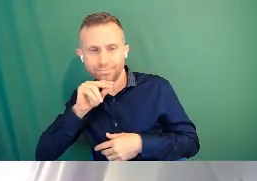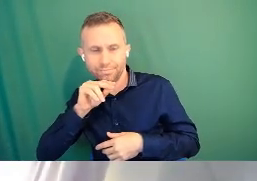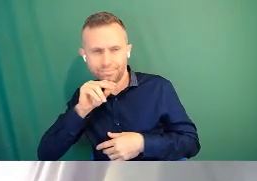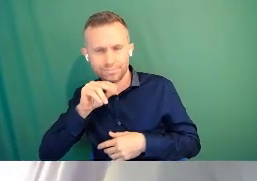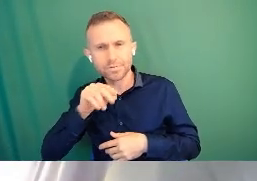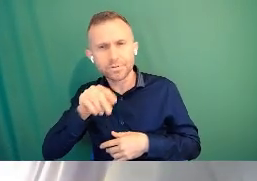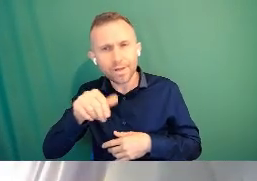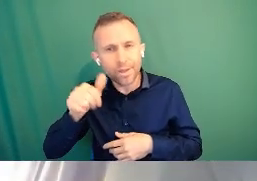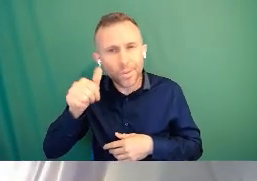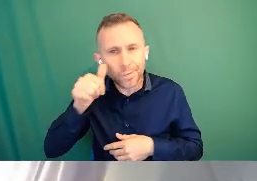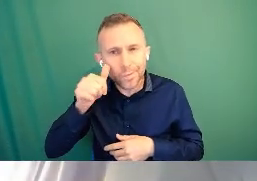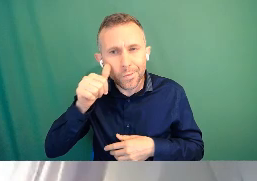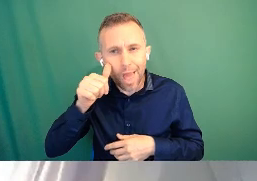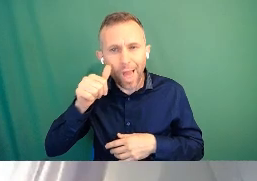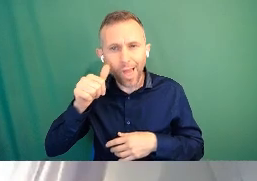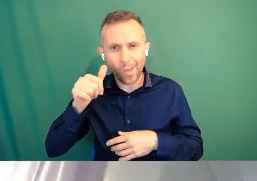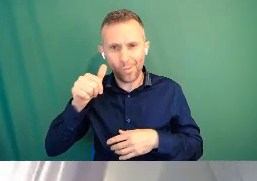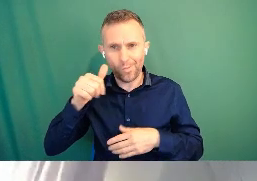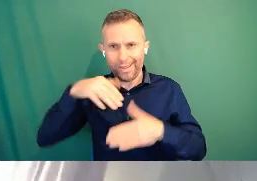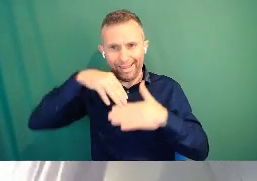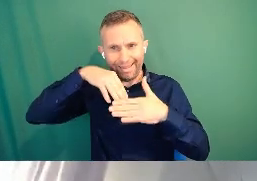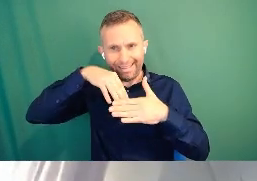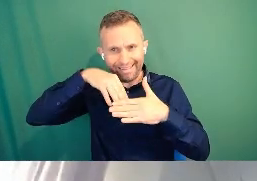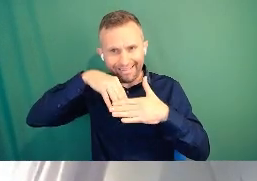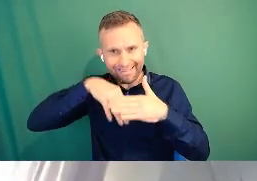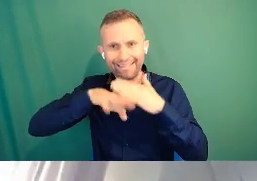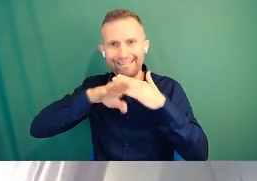oh crumbs, you go through the main